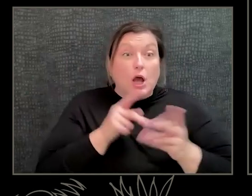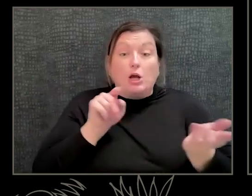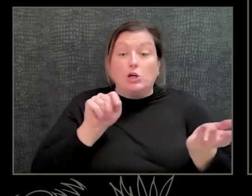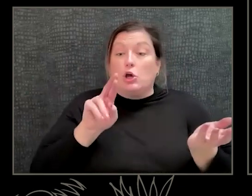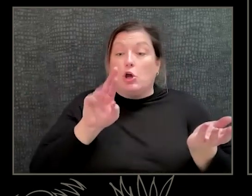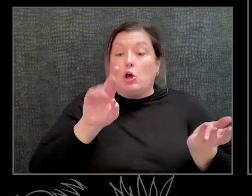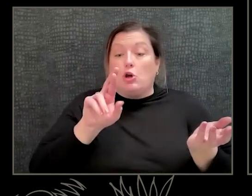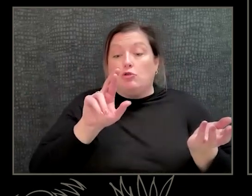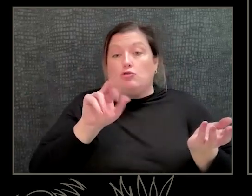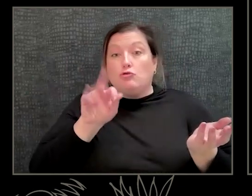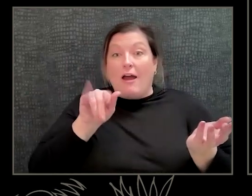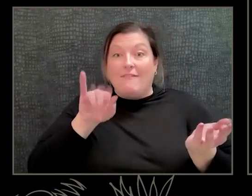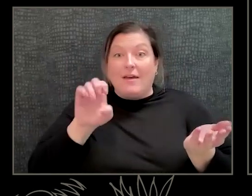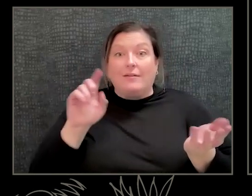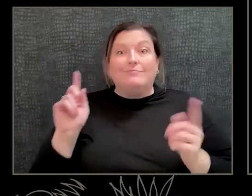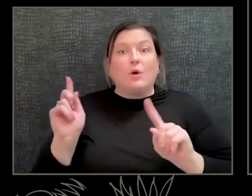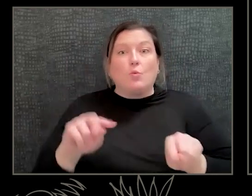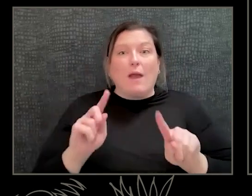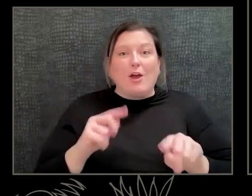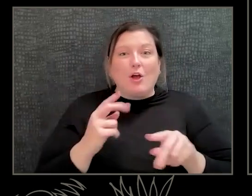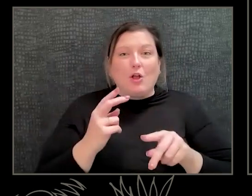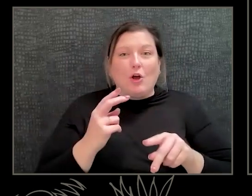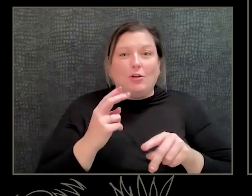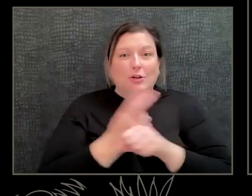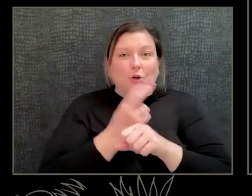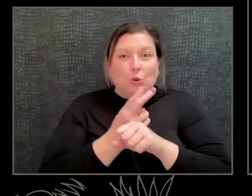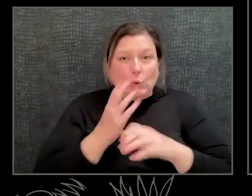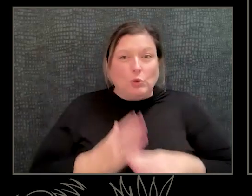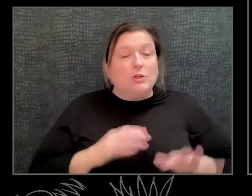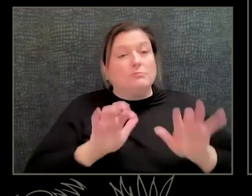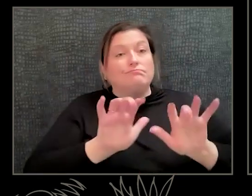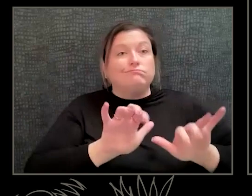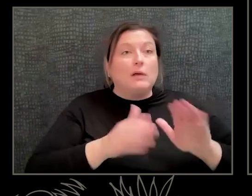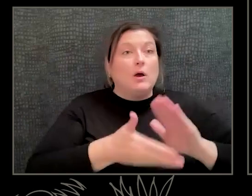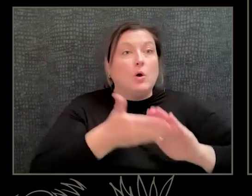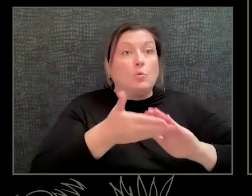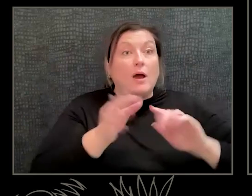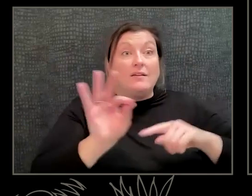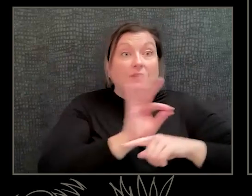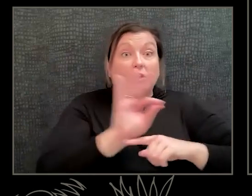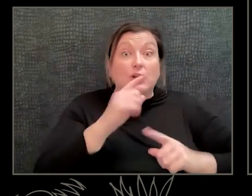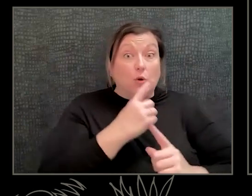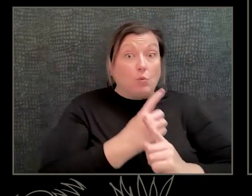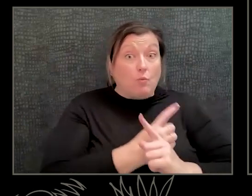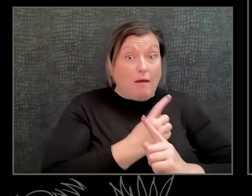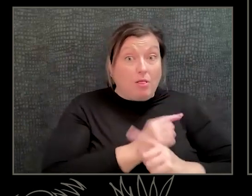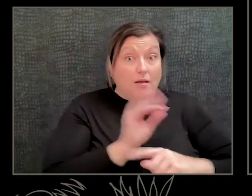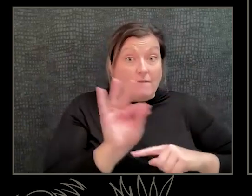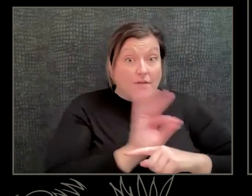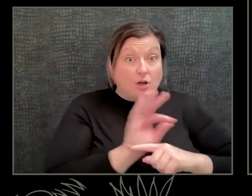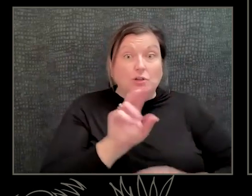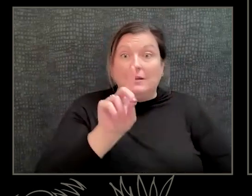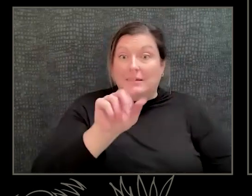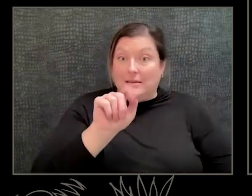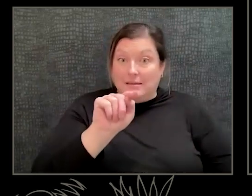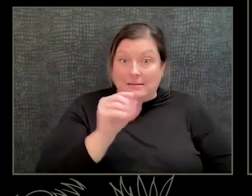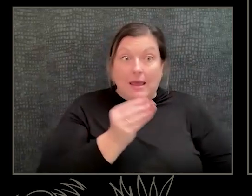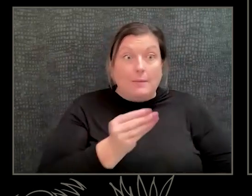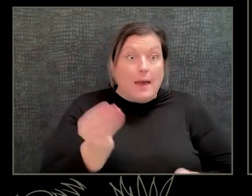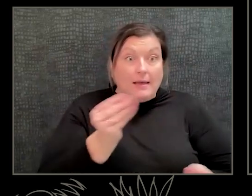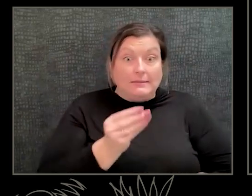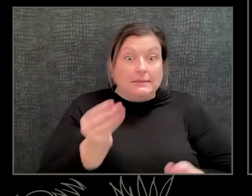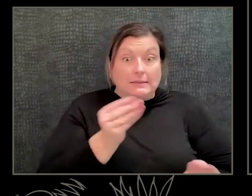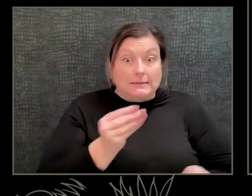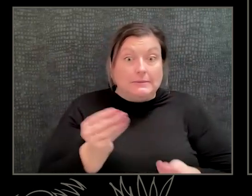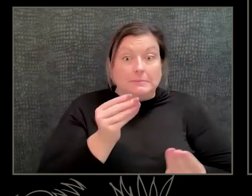meaning regular visitors, this would just run the function as a regular function, passing the data, or query it first,